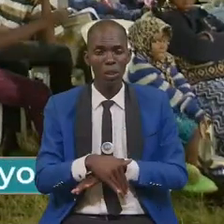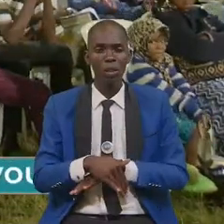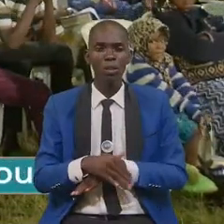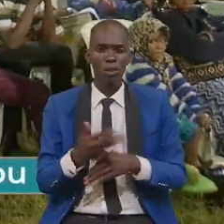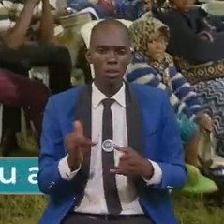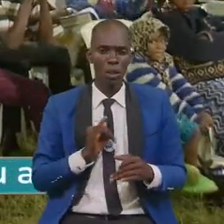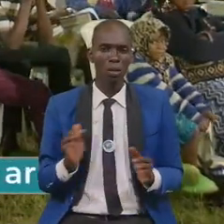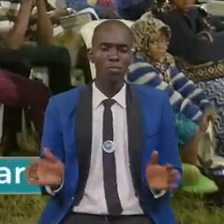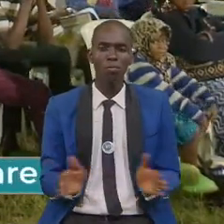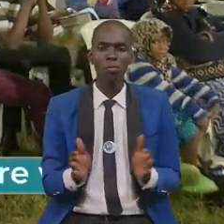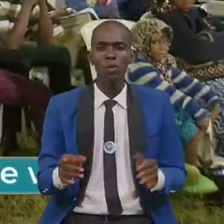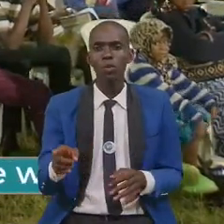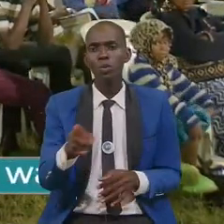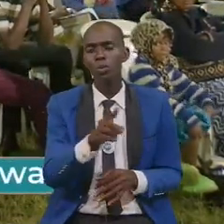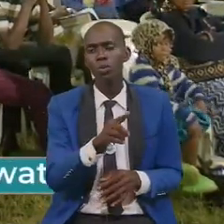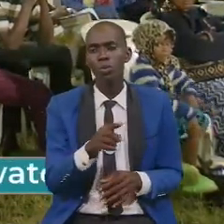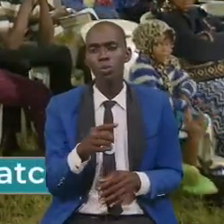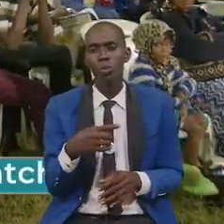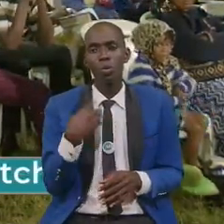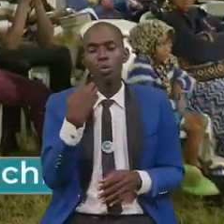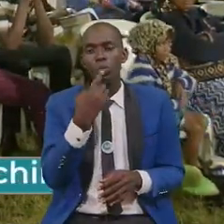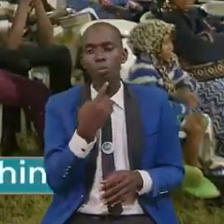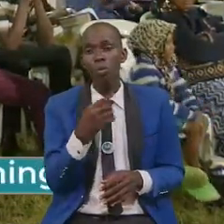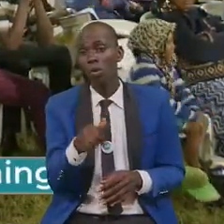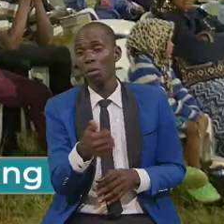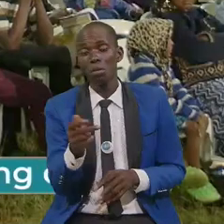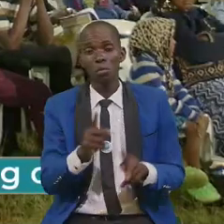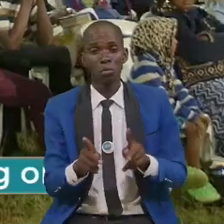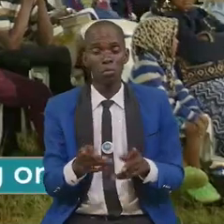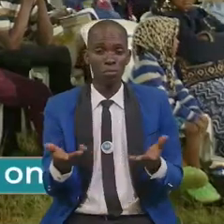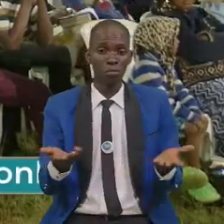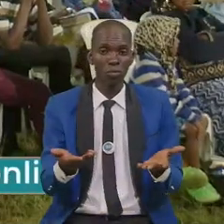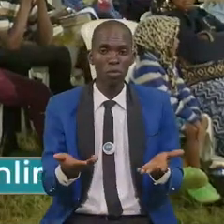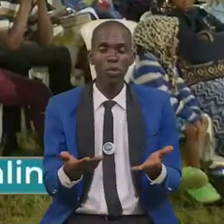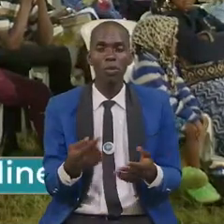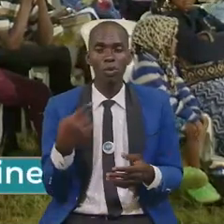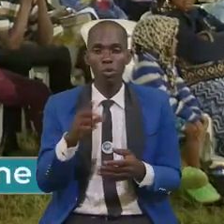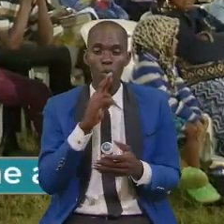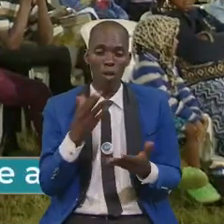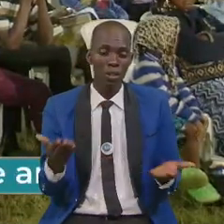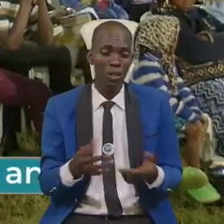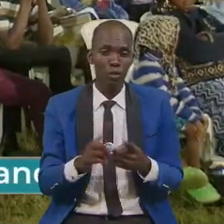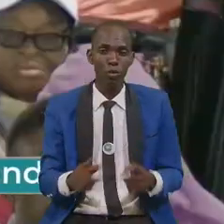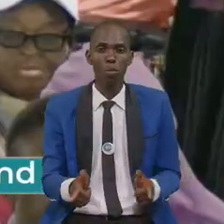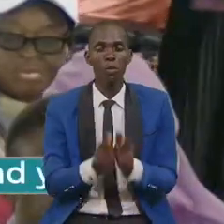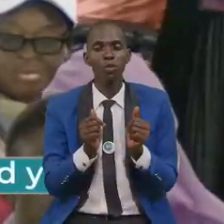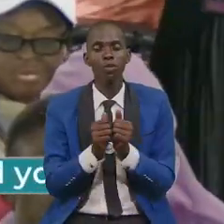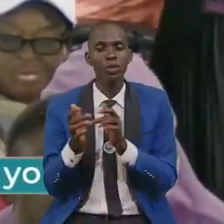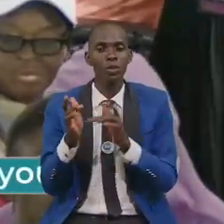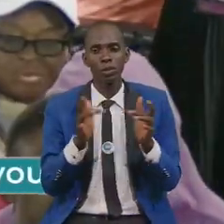remember, we're here to meet with Jesus, the miracle worker. Talk to that